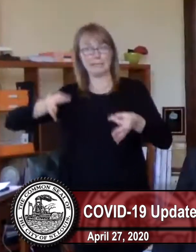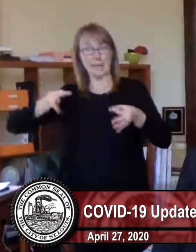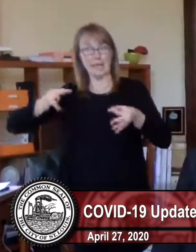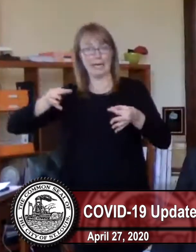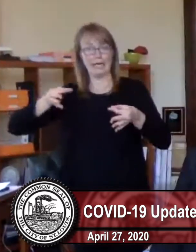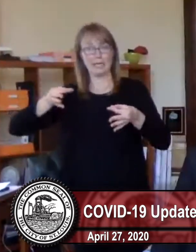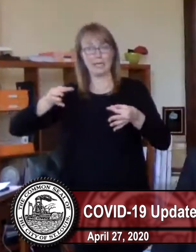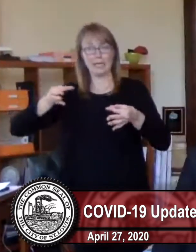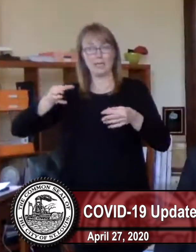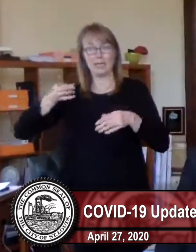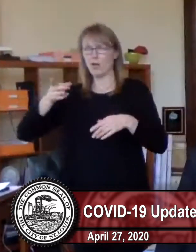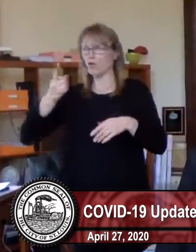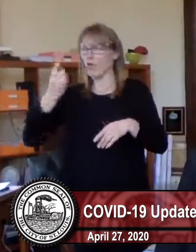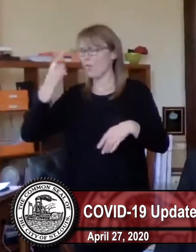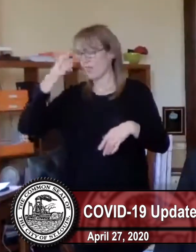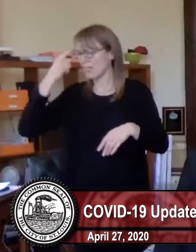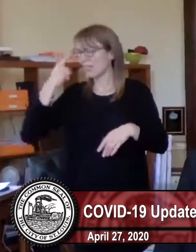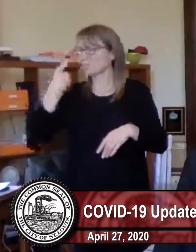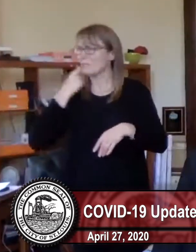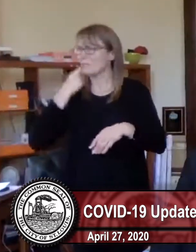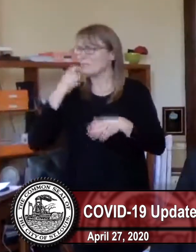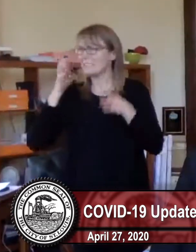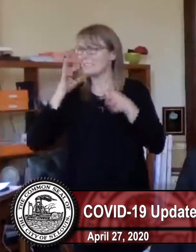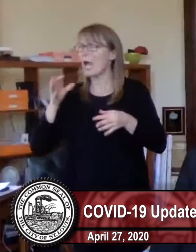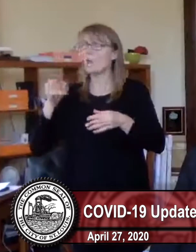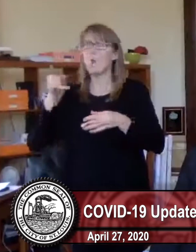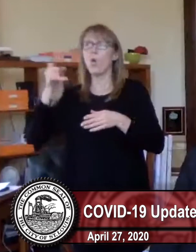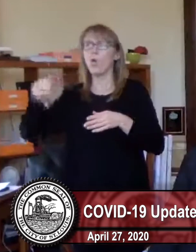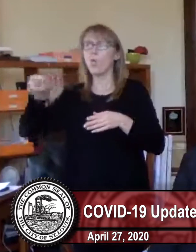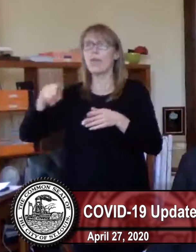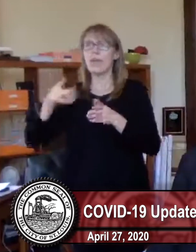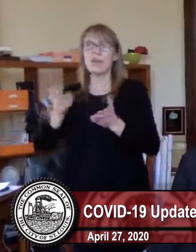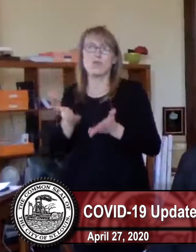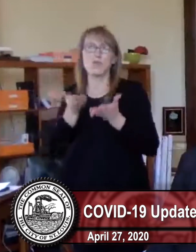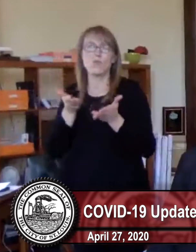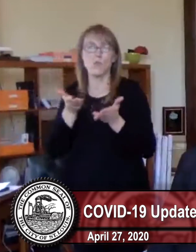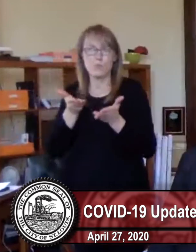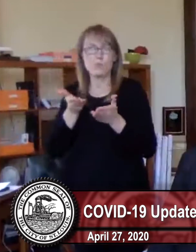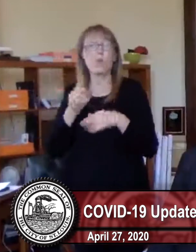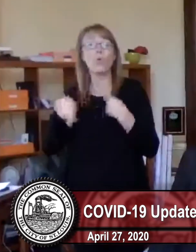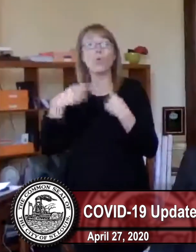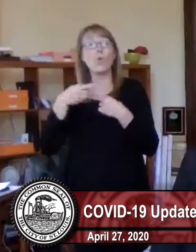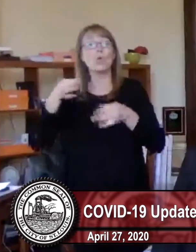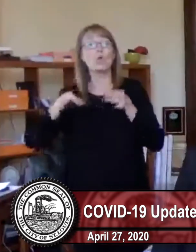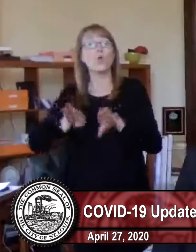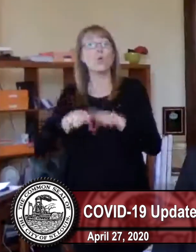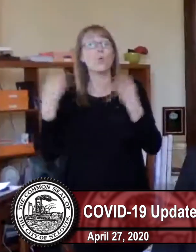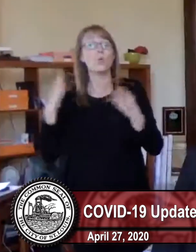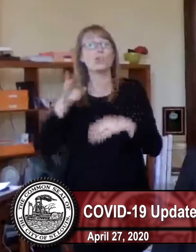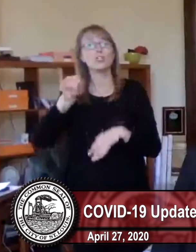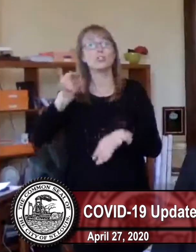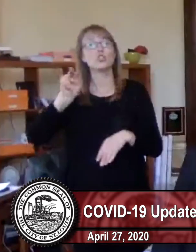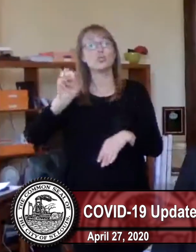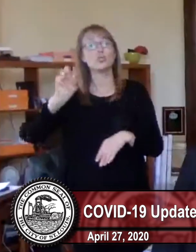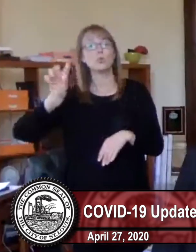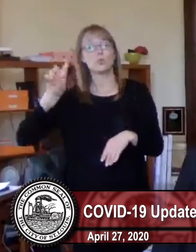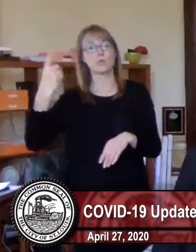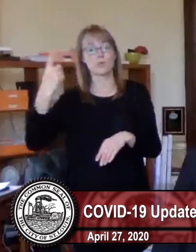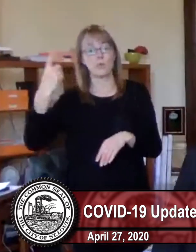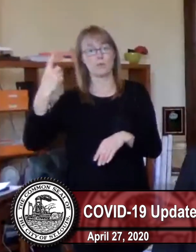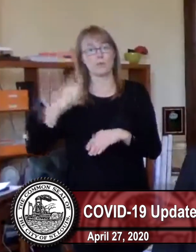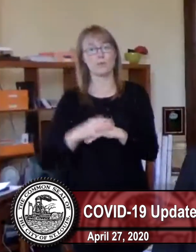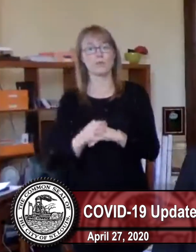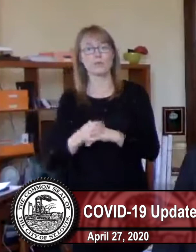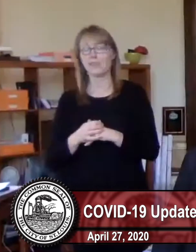Court decision or recommendation at this point that courts would reopen June 1st. The guidance you gave the wedding